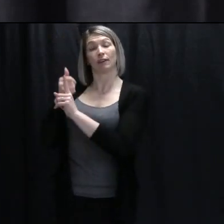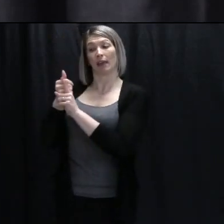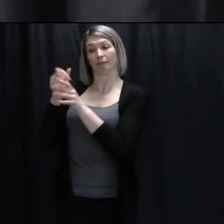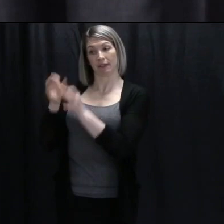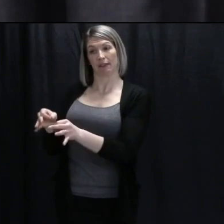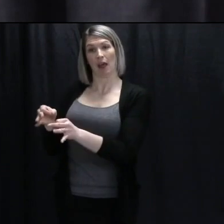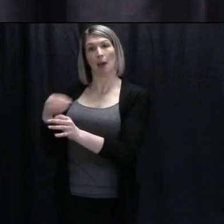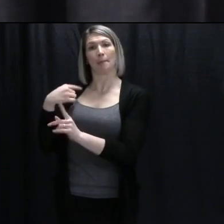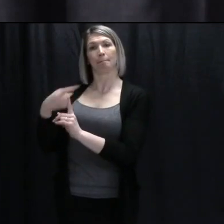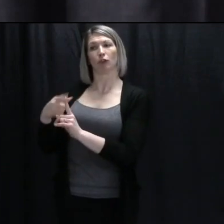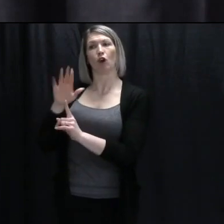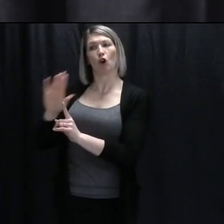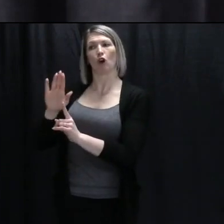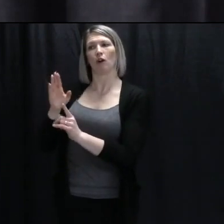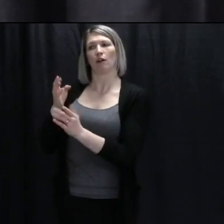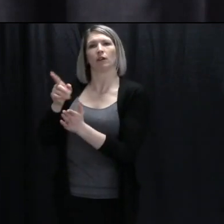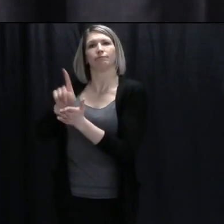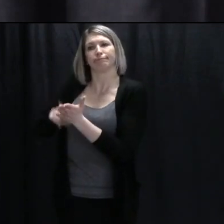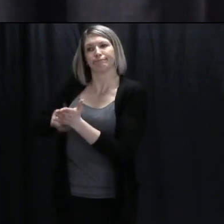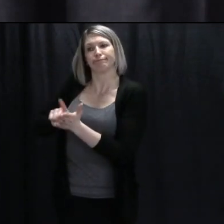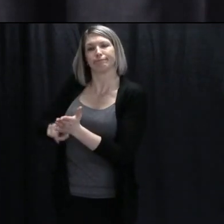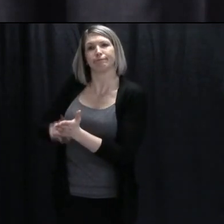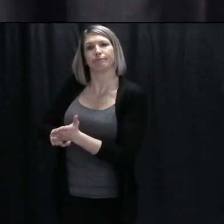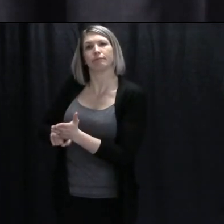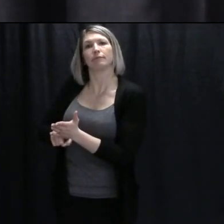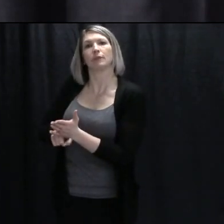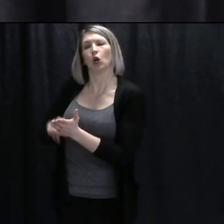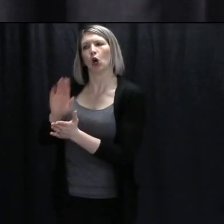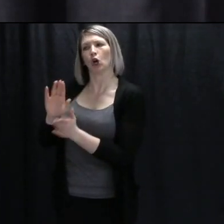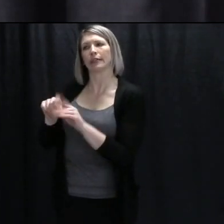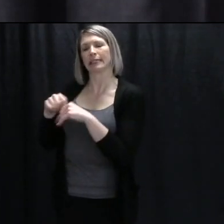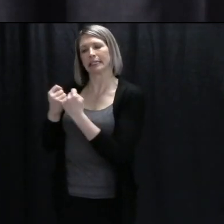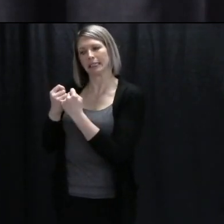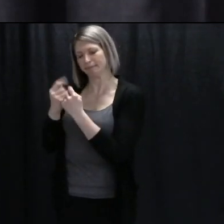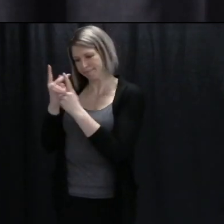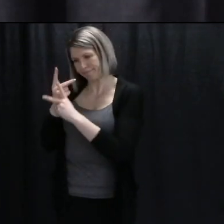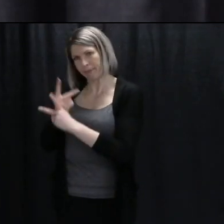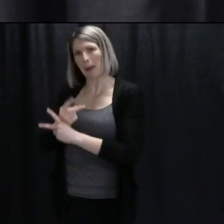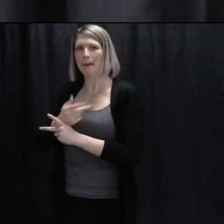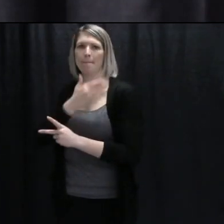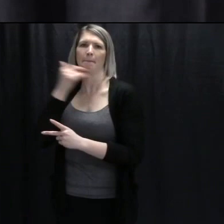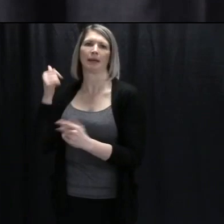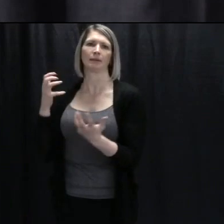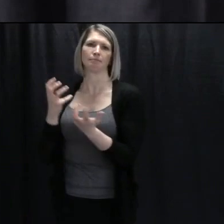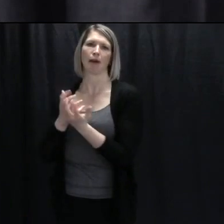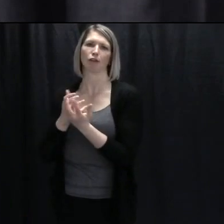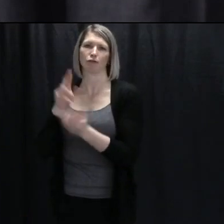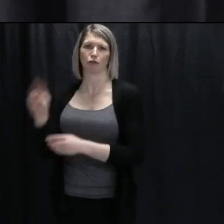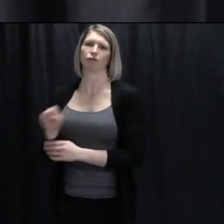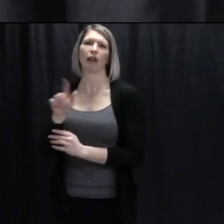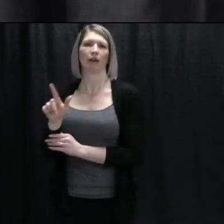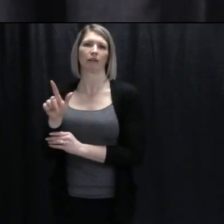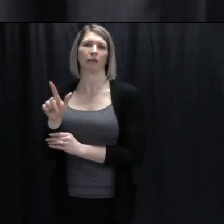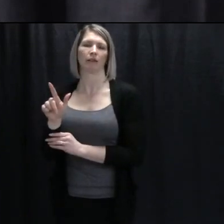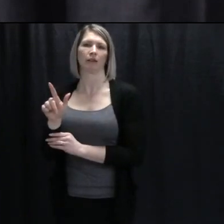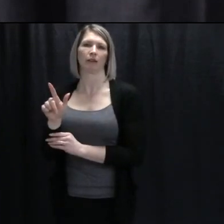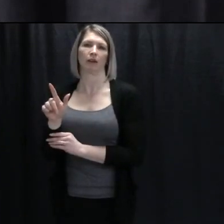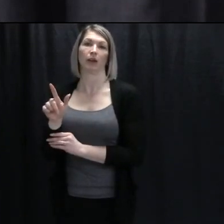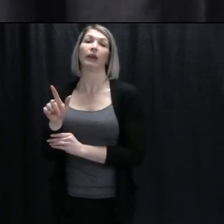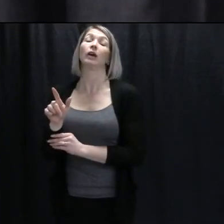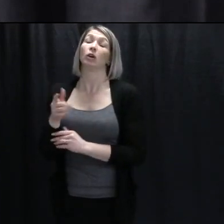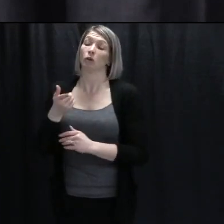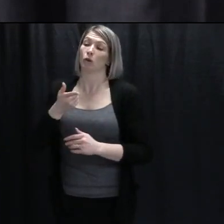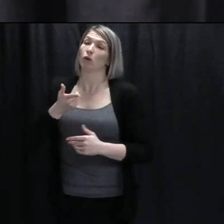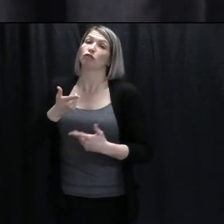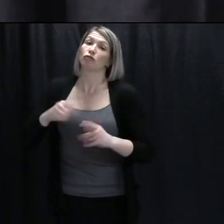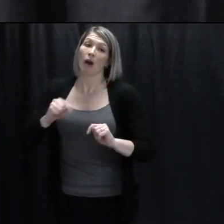advice. We will be as restrictive as we have to be to secure the health of the population here. The challenge